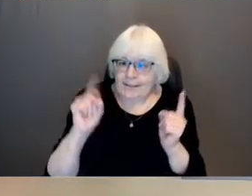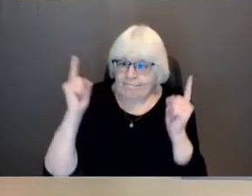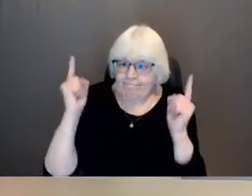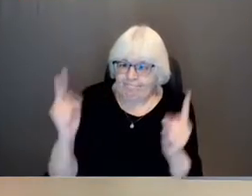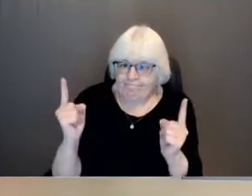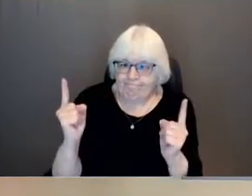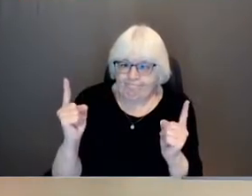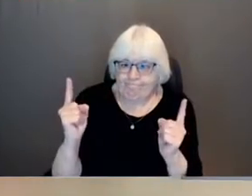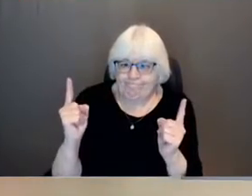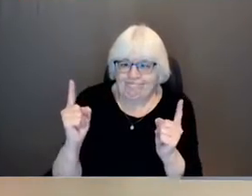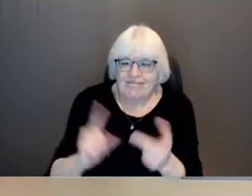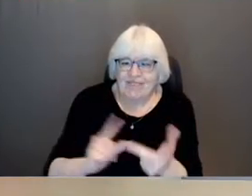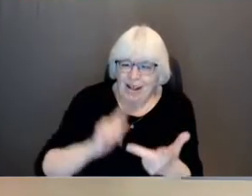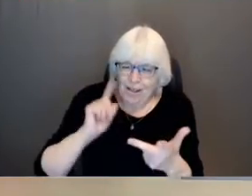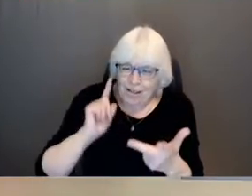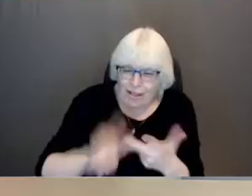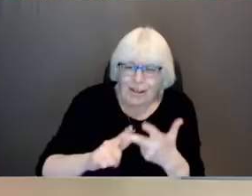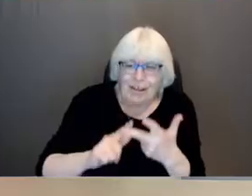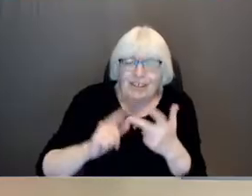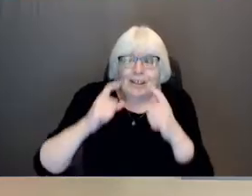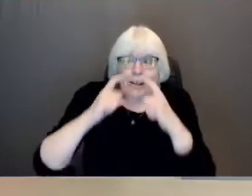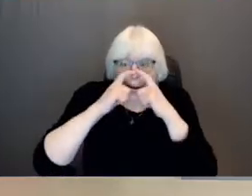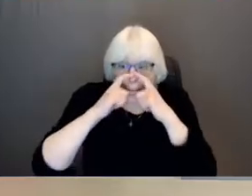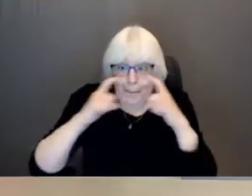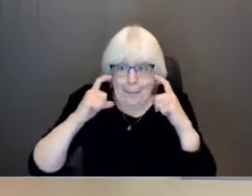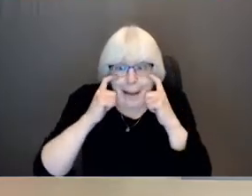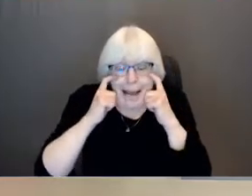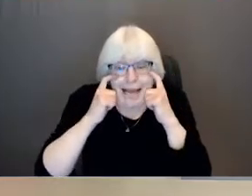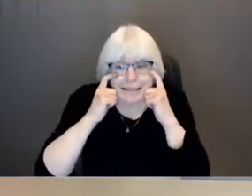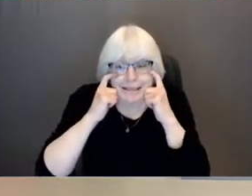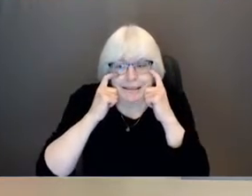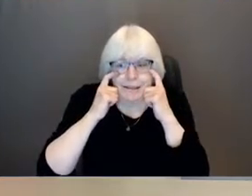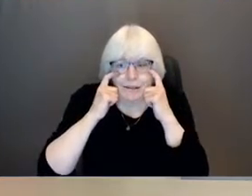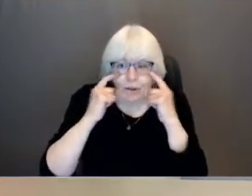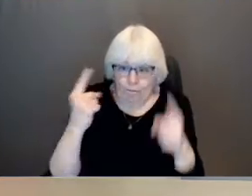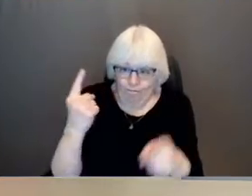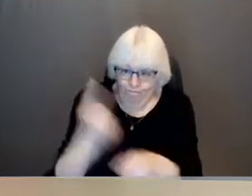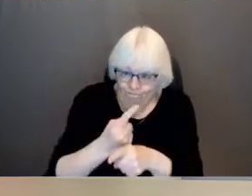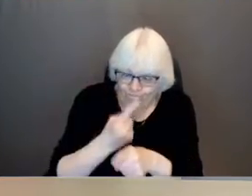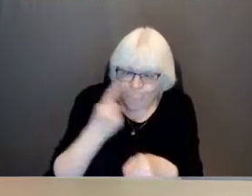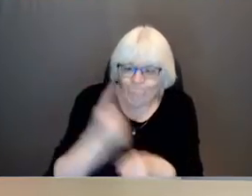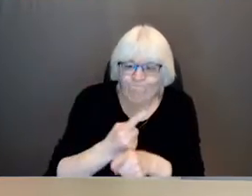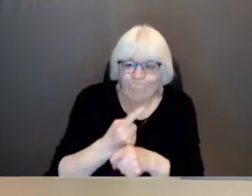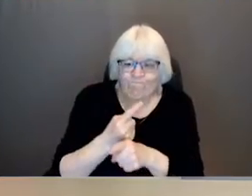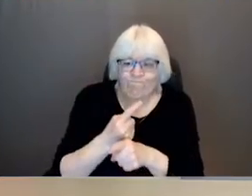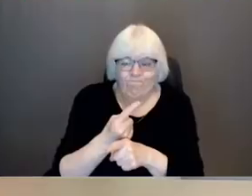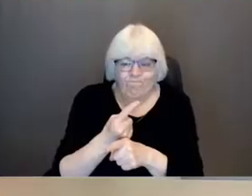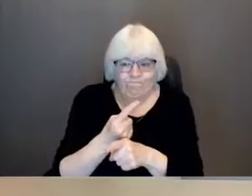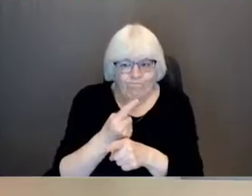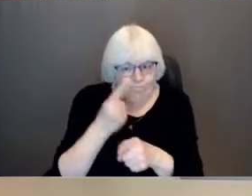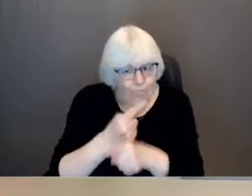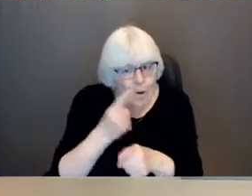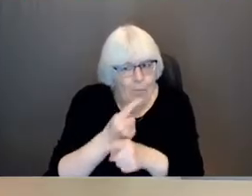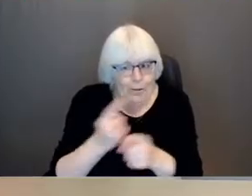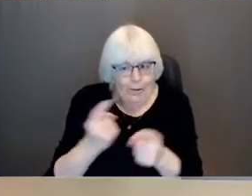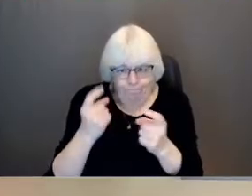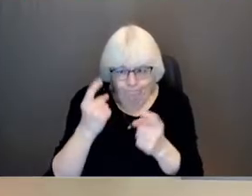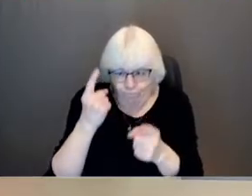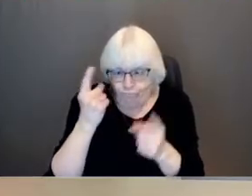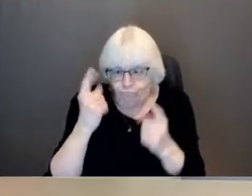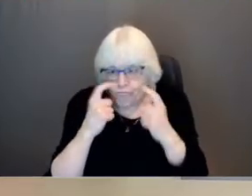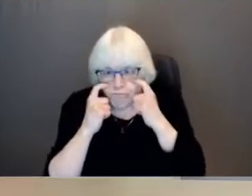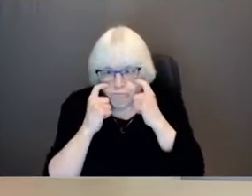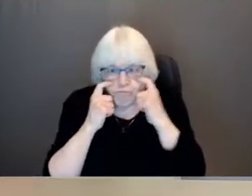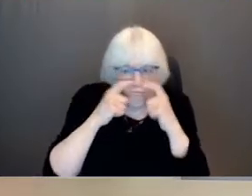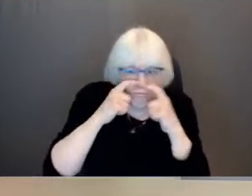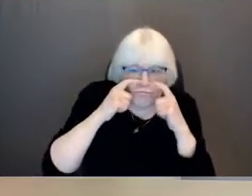it has to do with also the people you're maybe looking after or the people that you're in contact with. So some of it has to do with the